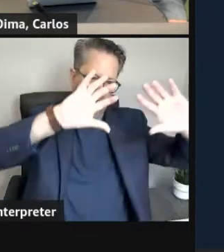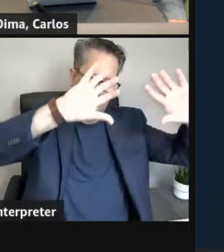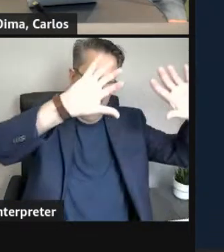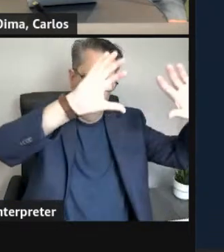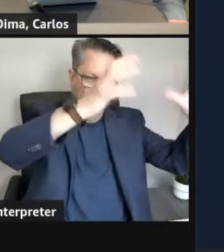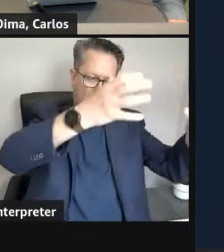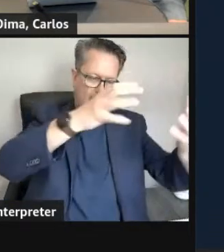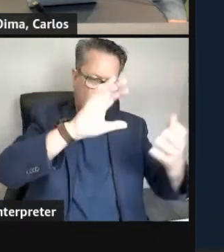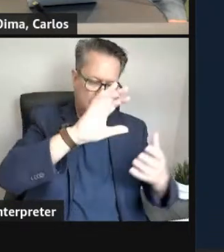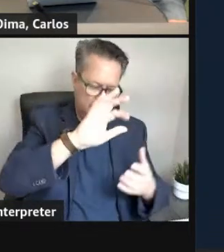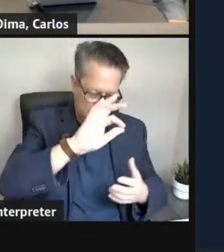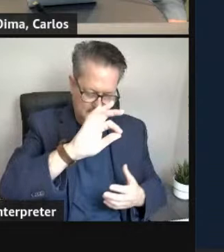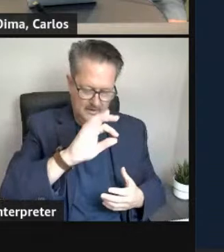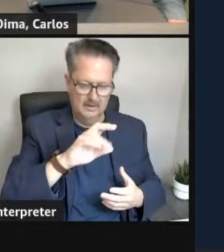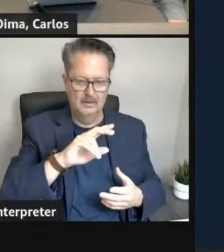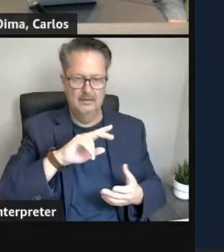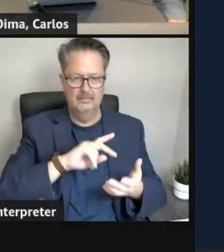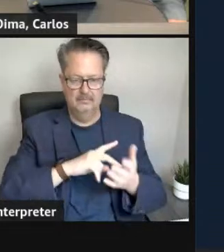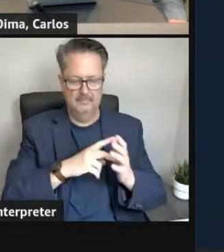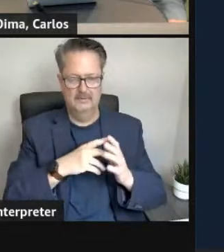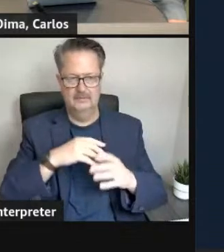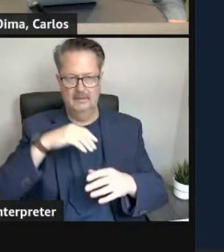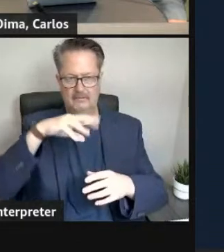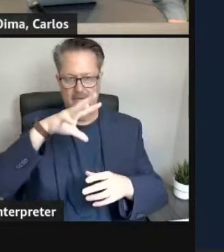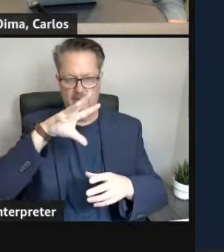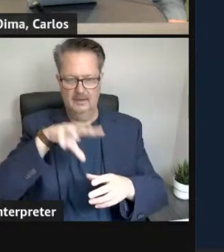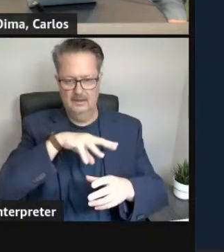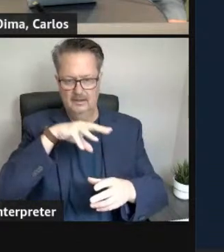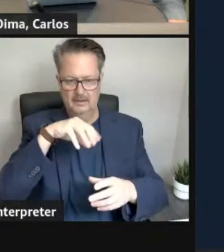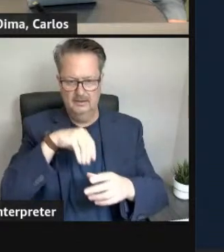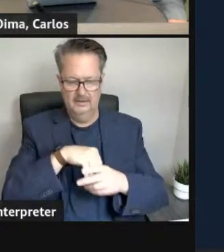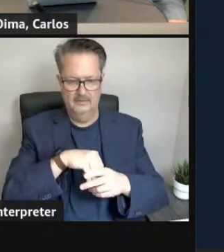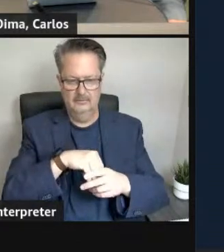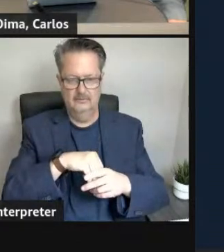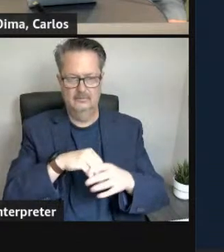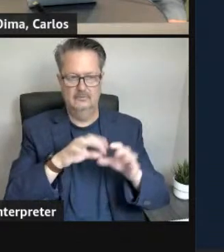following script. So there is some init script that will bootstrap Argo CD.